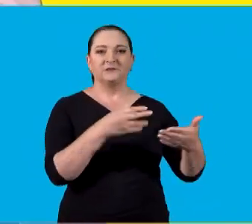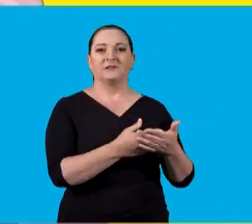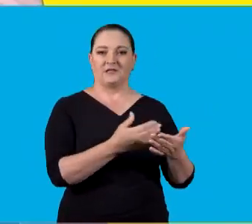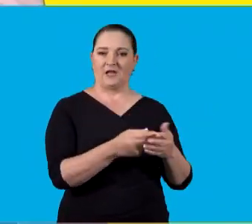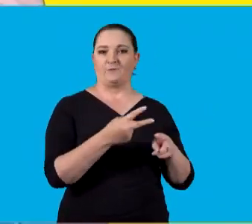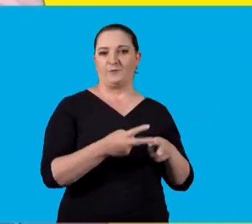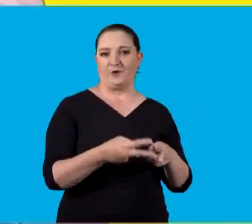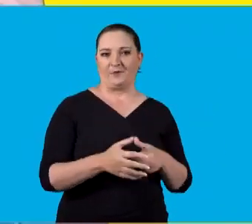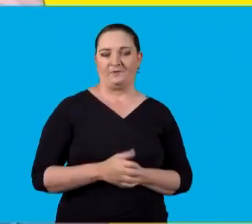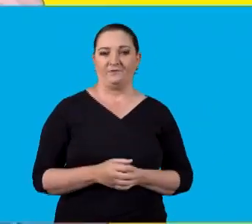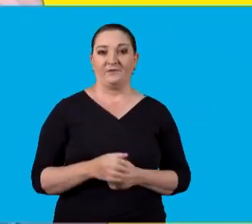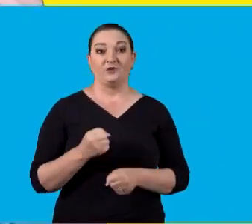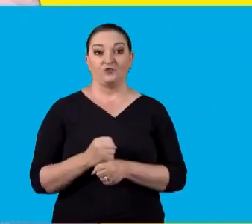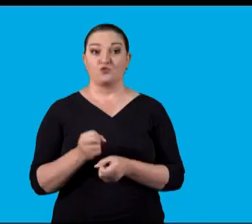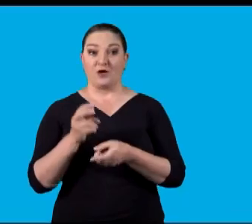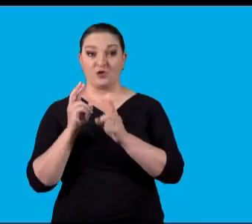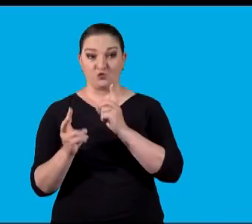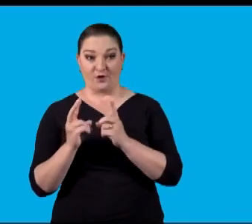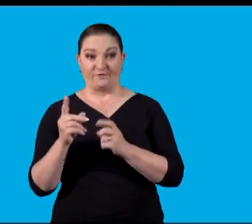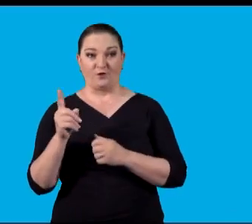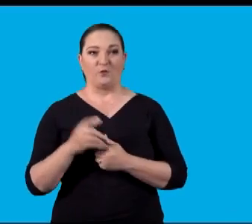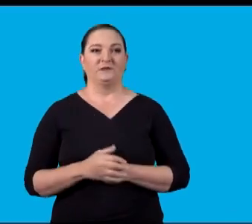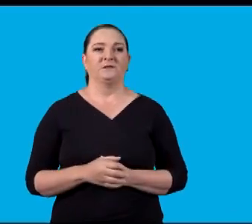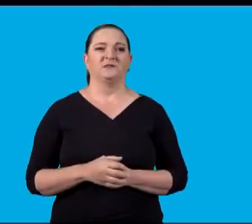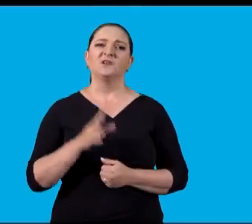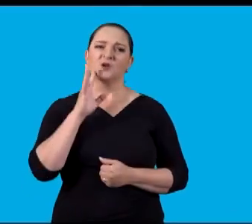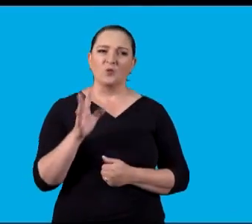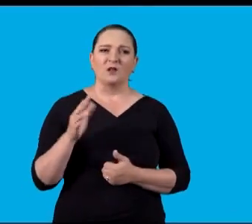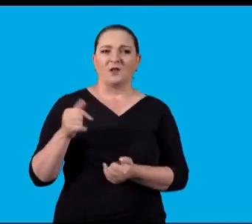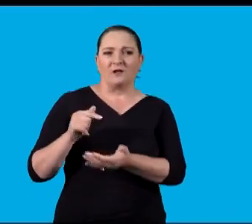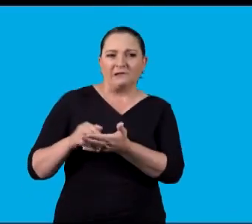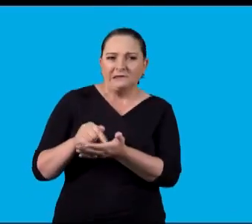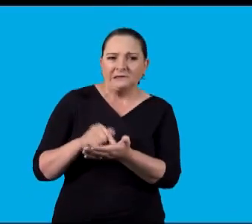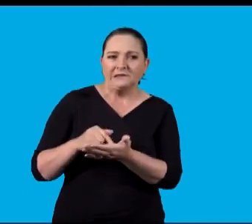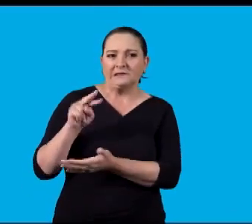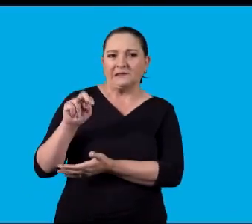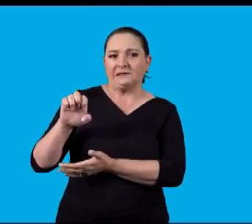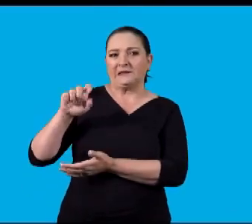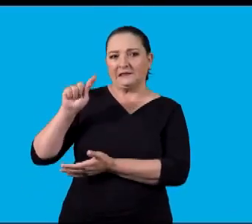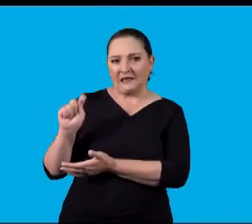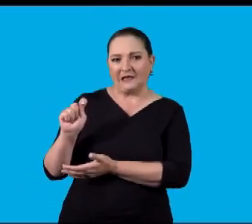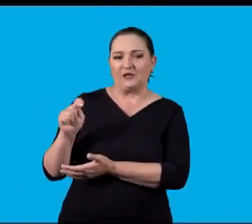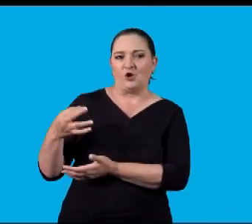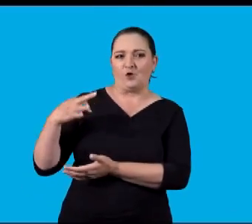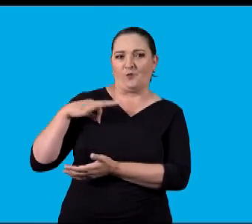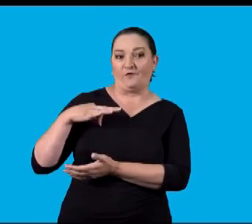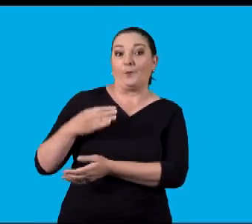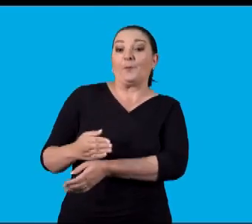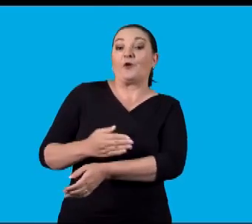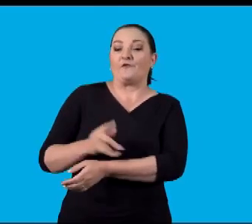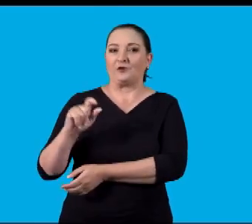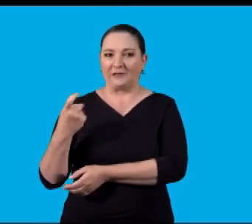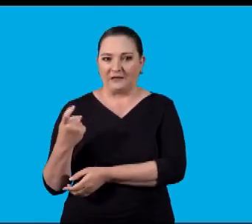preparation of the cash flow statement. In grade 12, we'll calculate the net profit before tax, income tax, interim, as well as